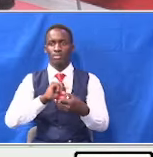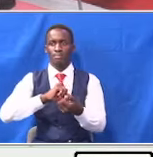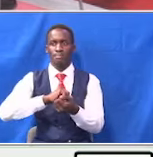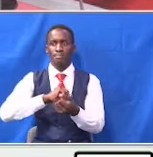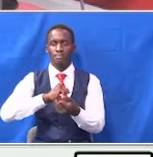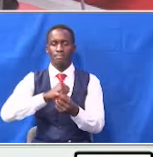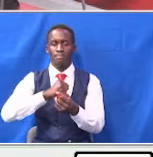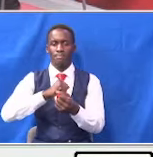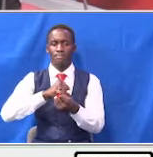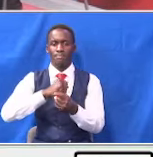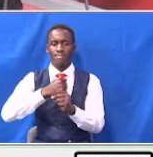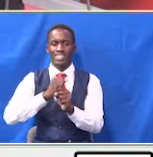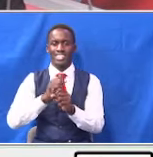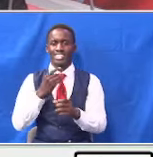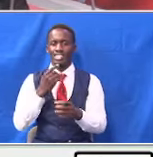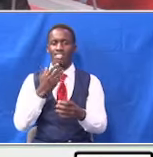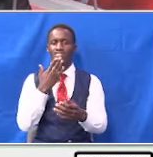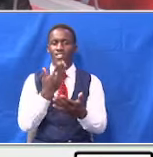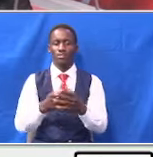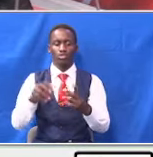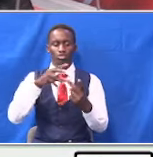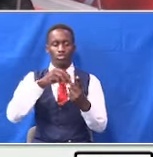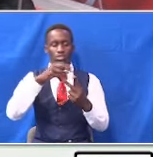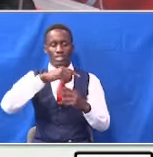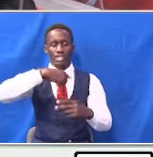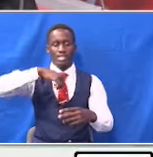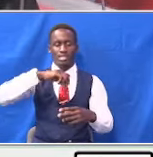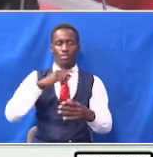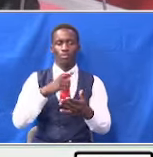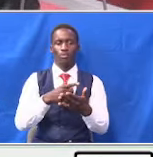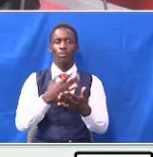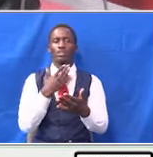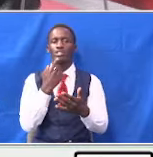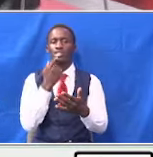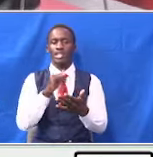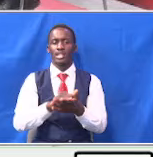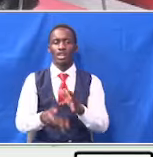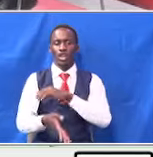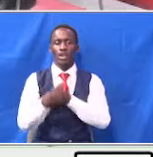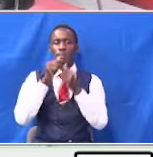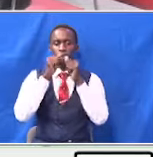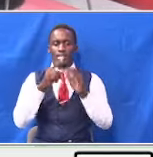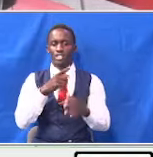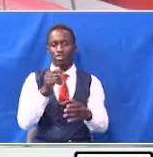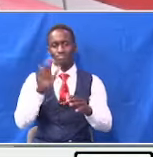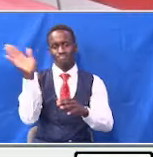want to say thank you for choosing us to inform you. And from all of us, we want to say good night and may God bless you.